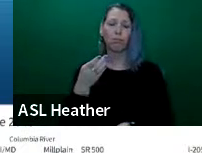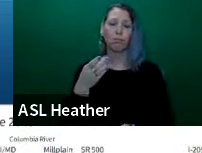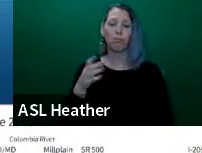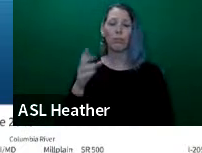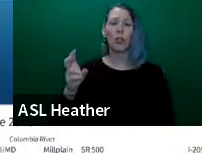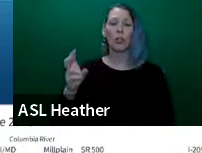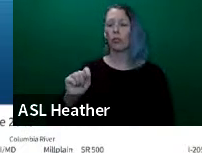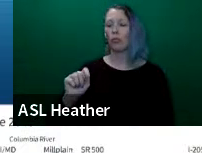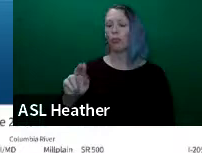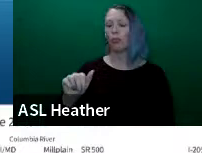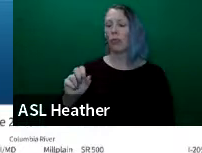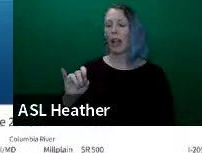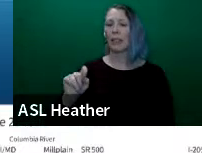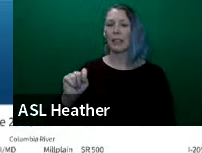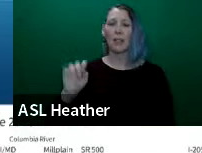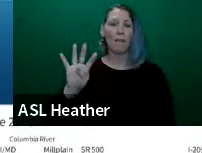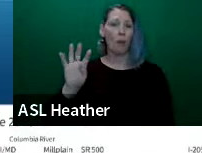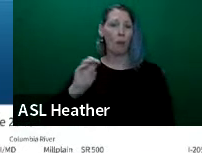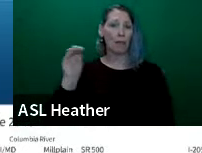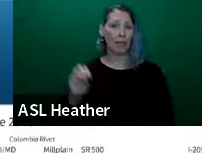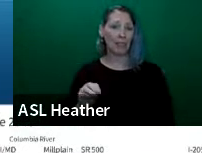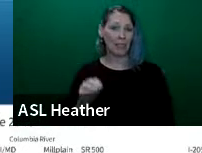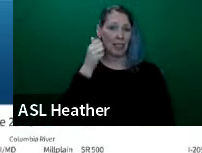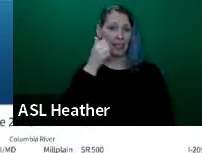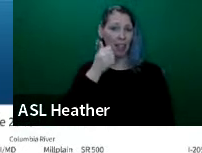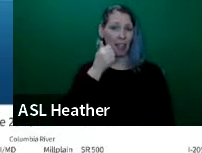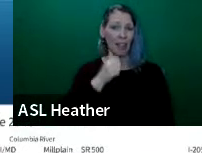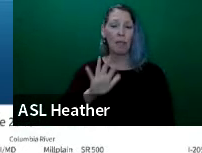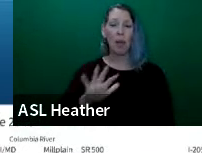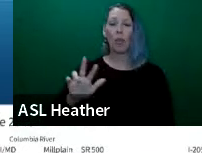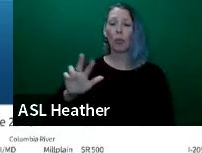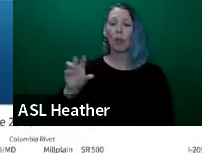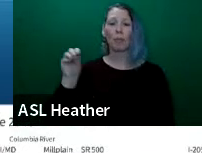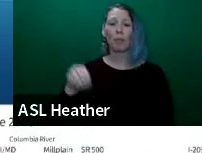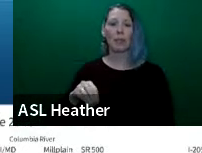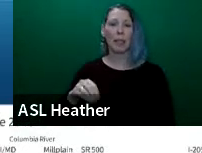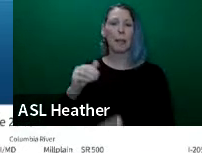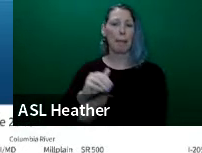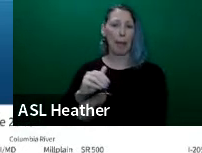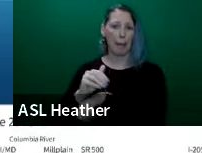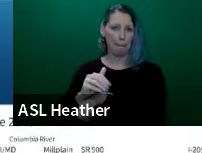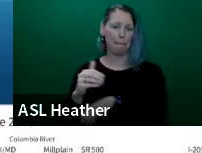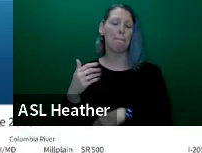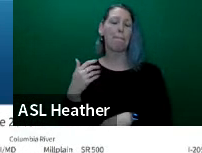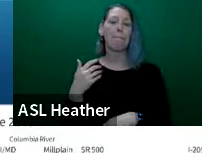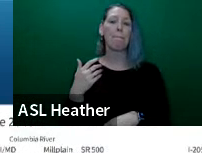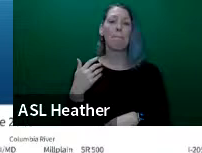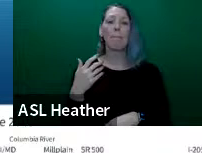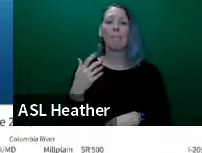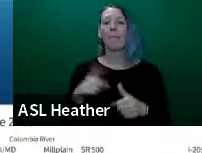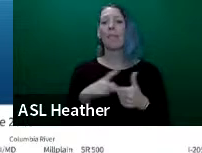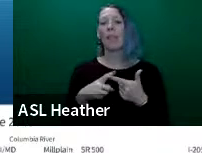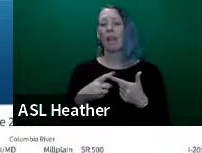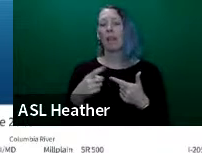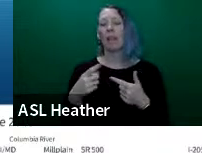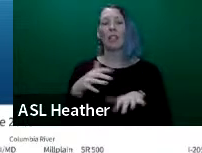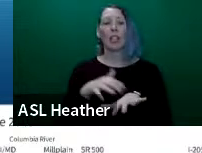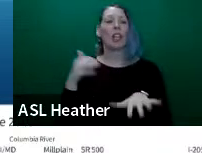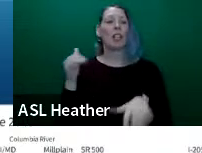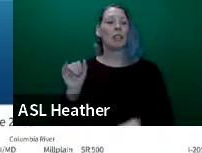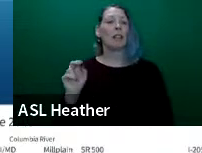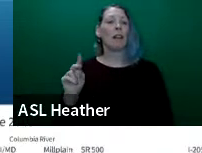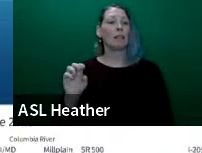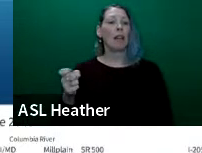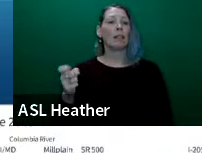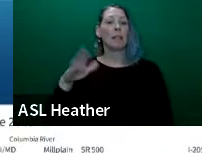transit, about 4% on a daily basis, about 3% in the PM peak. And then we got the congestion index on the bottom